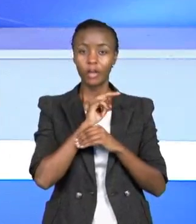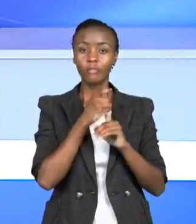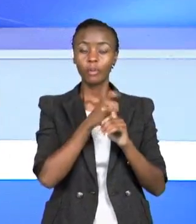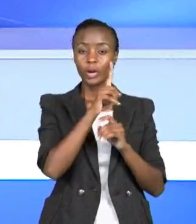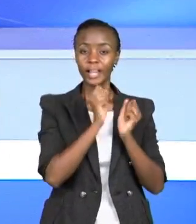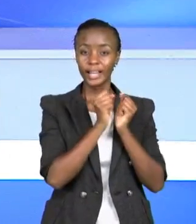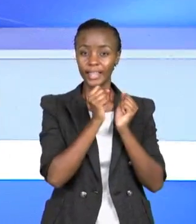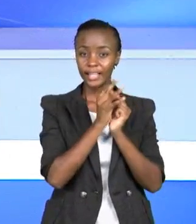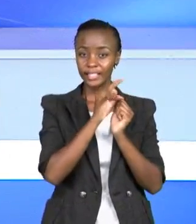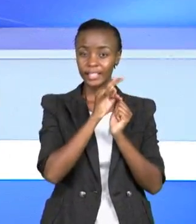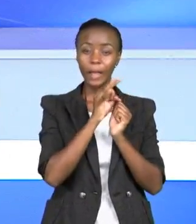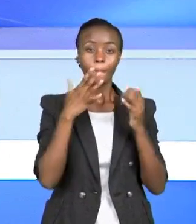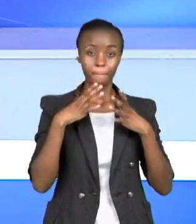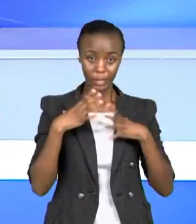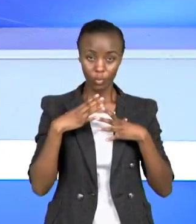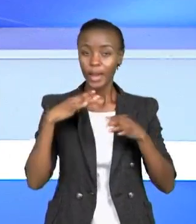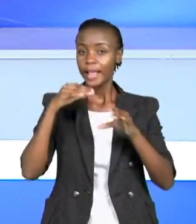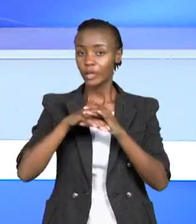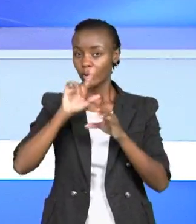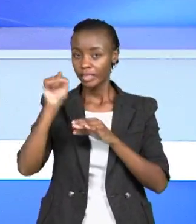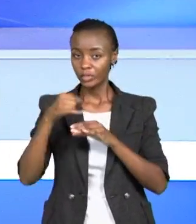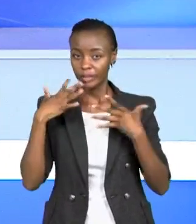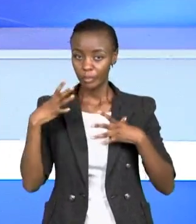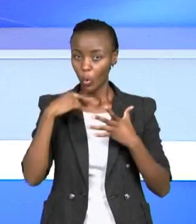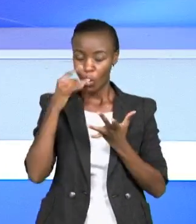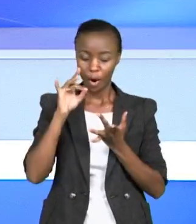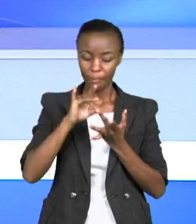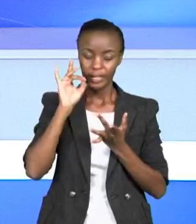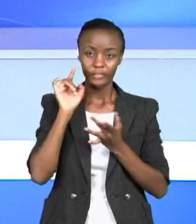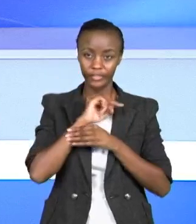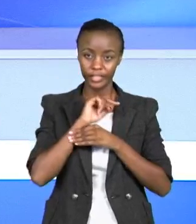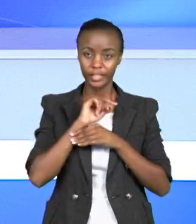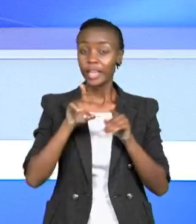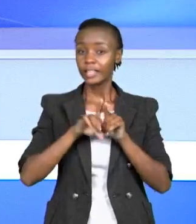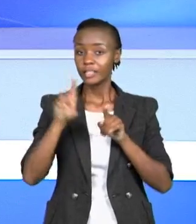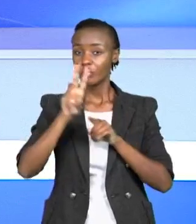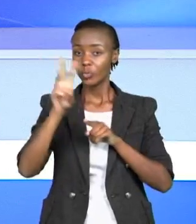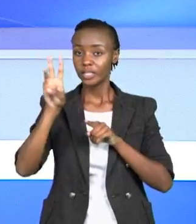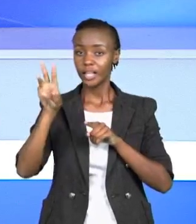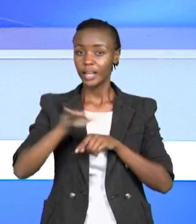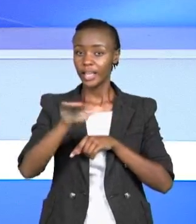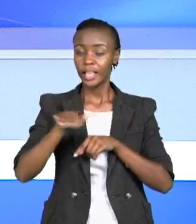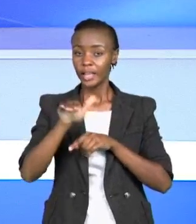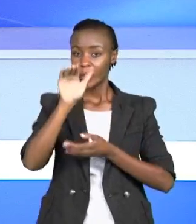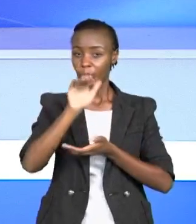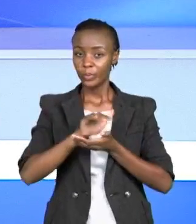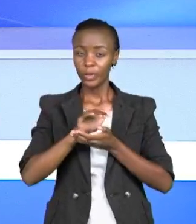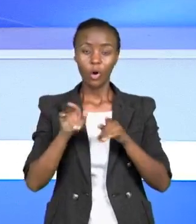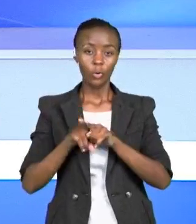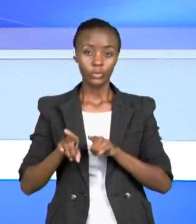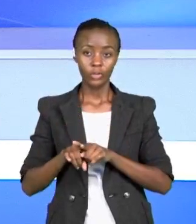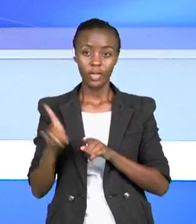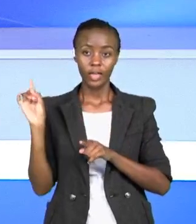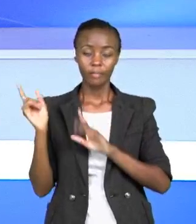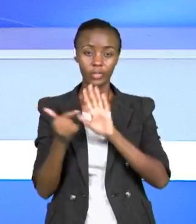prevalence rate from the Prawn Lake region dropped from 27 rather, to 18%. Our reporter Daniel